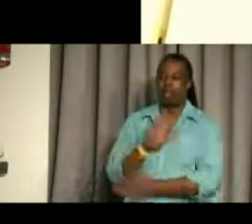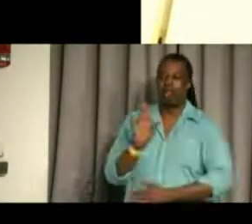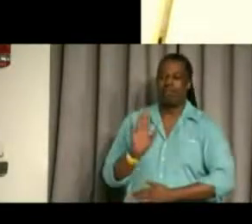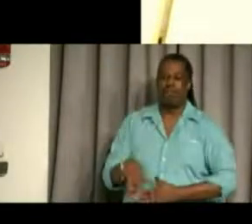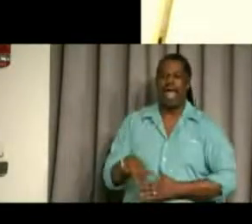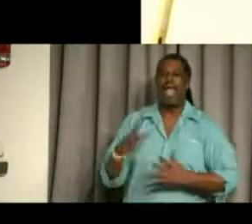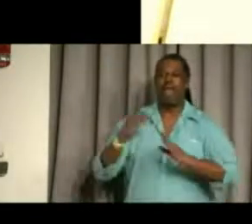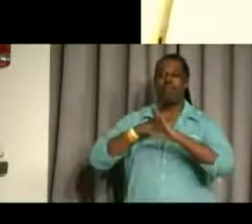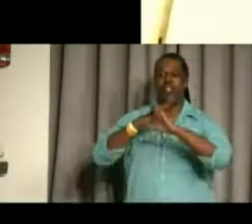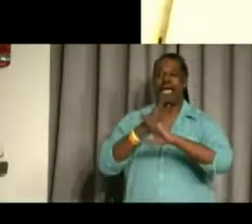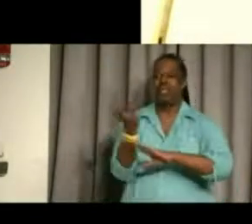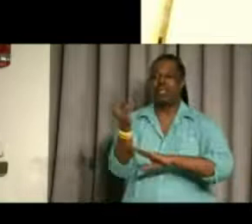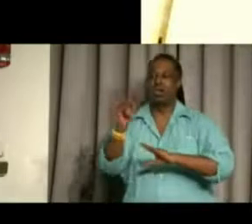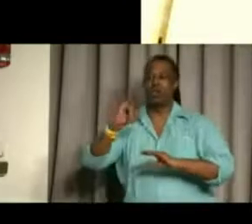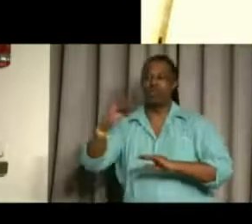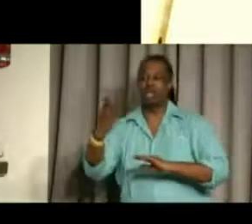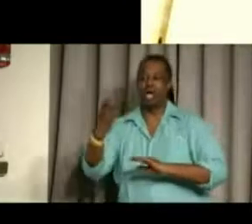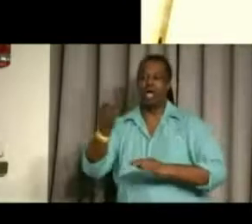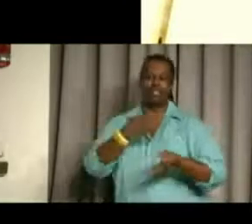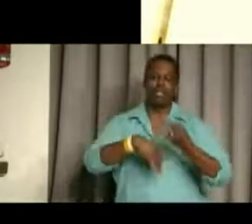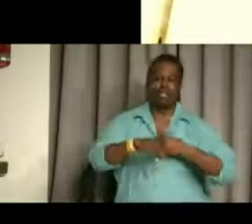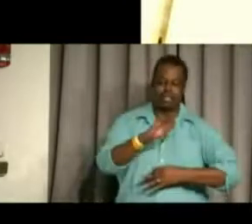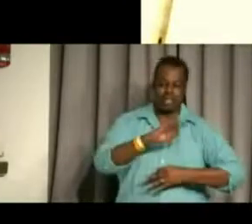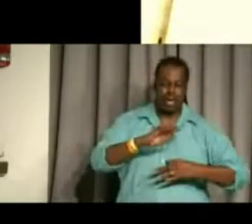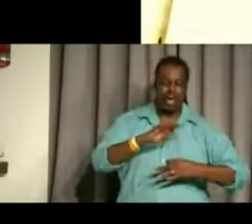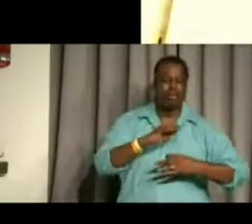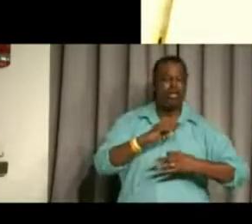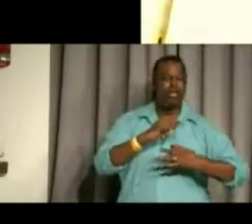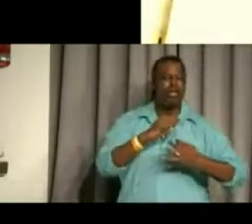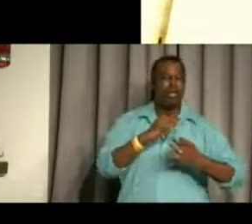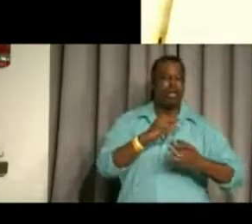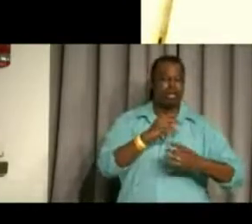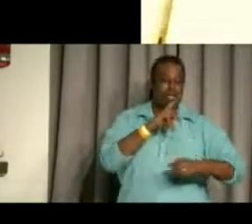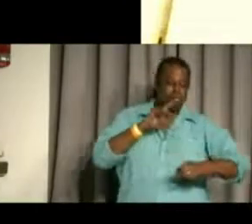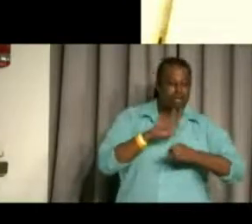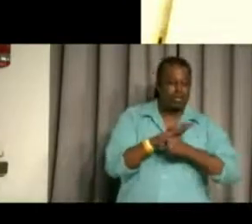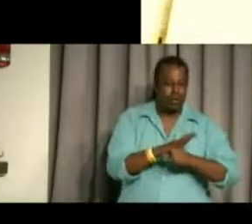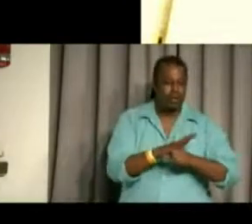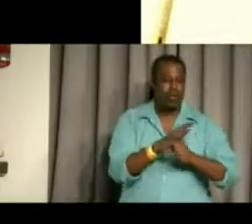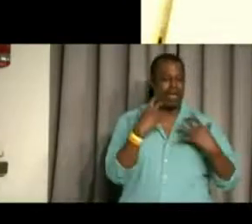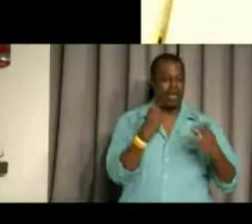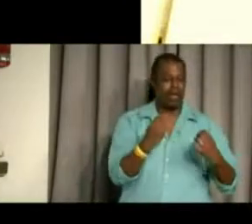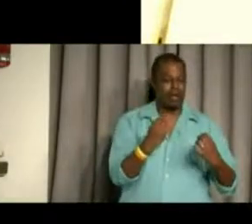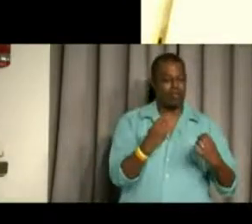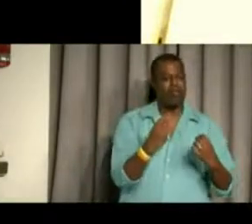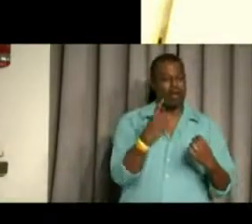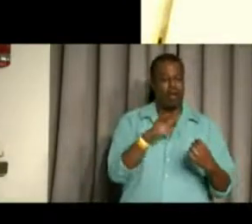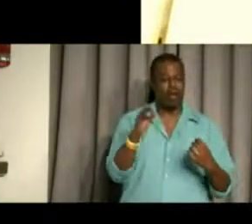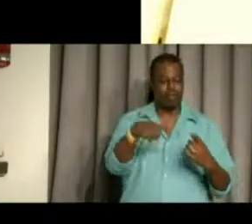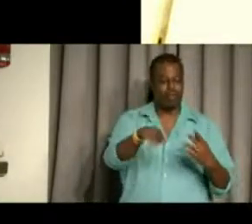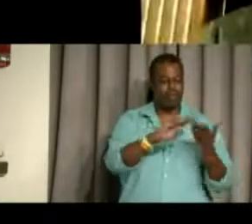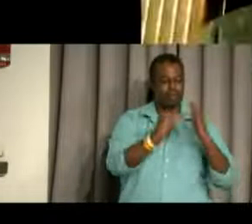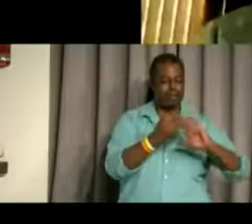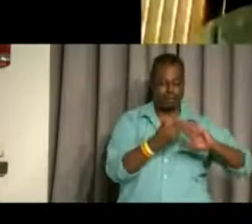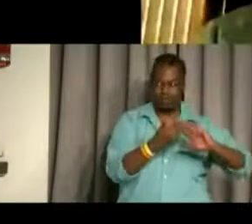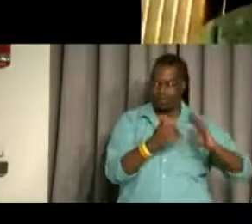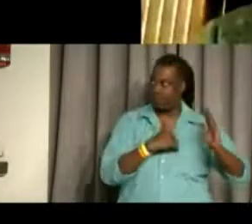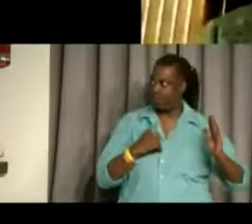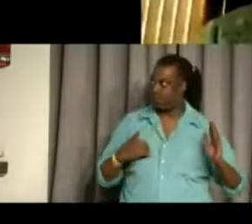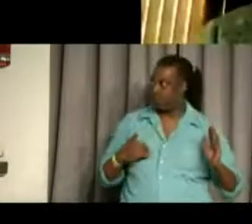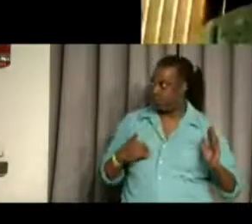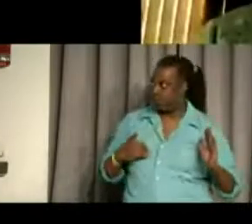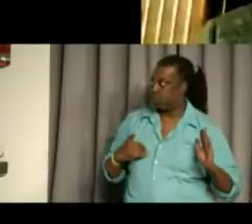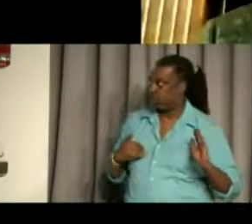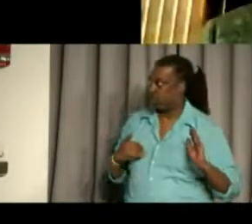own jobs than to center the health and well-being of a whole community. And so I guess